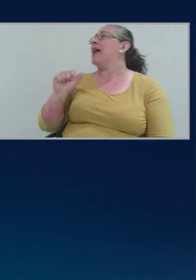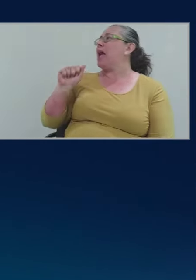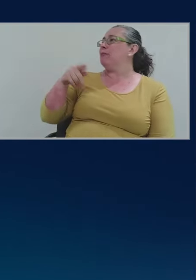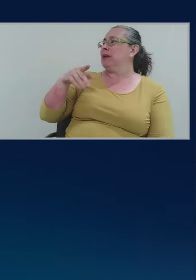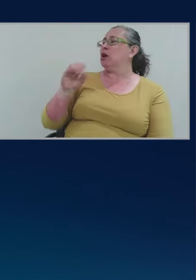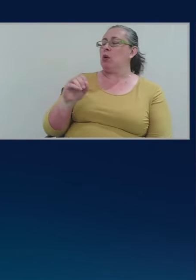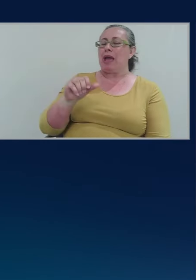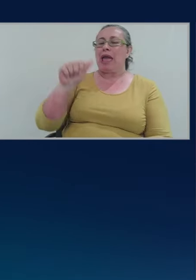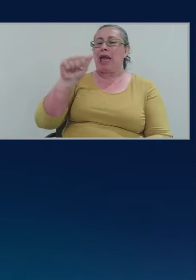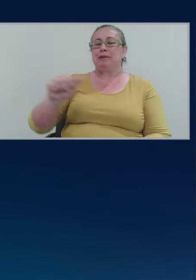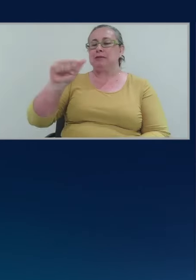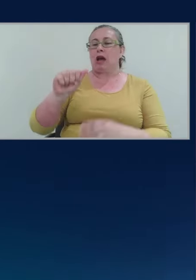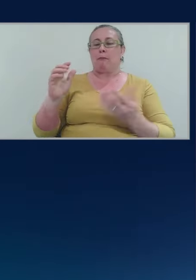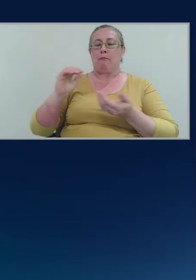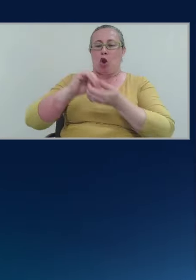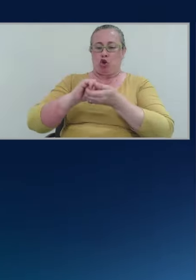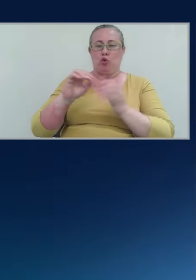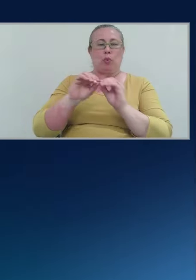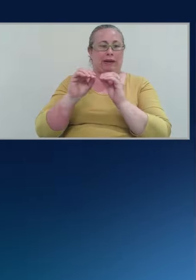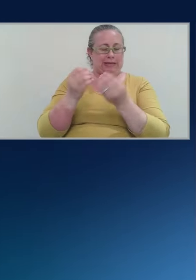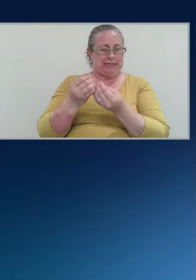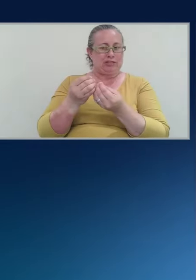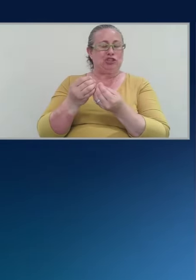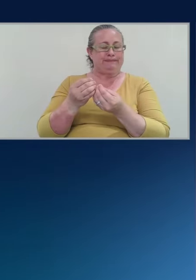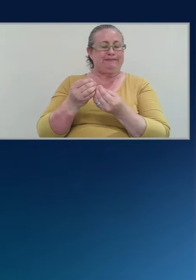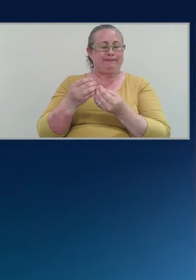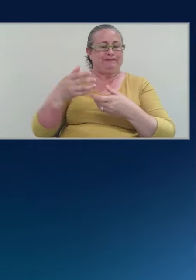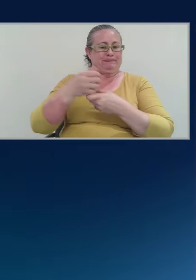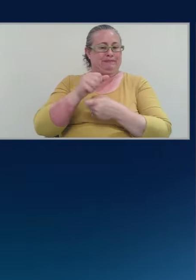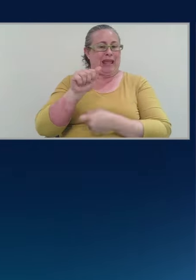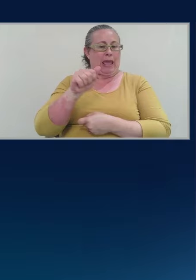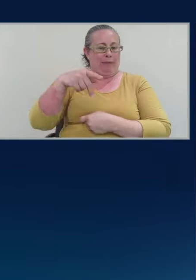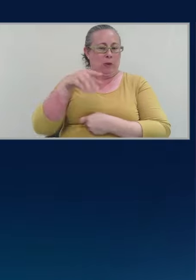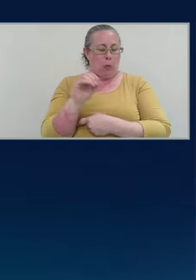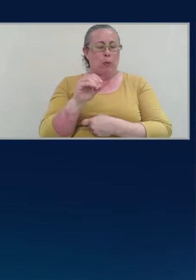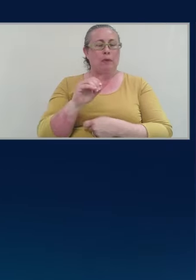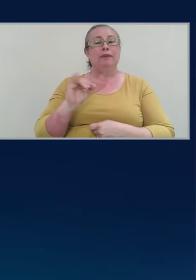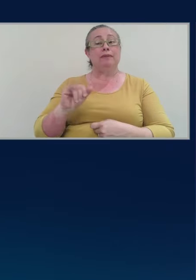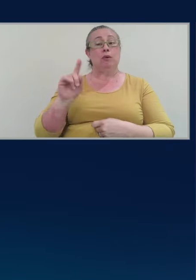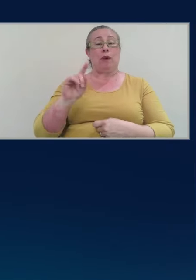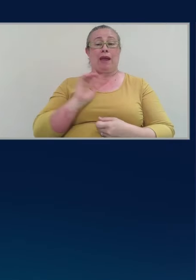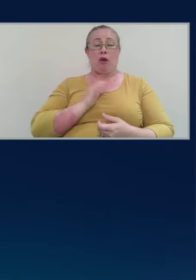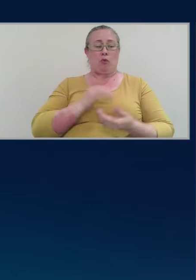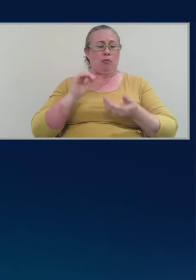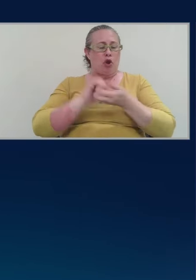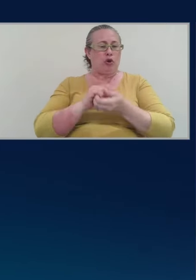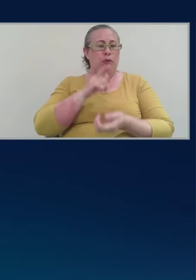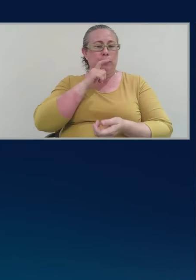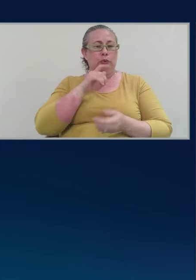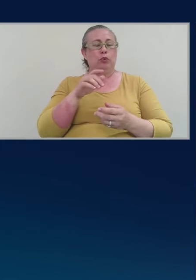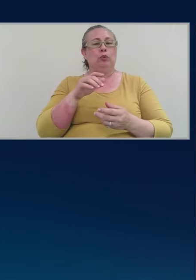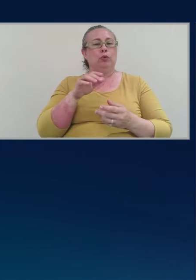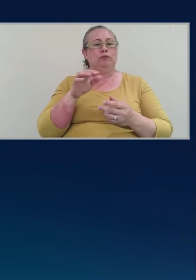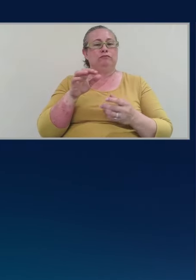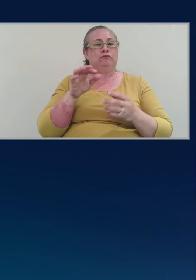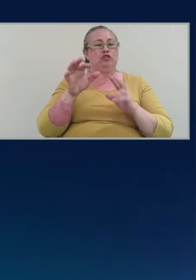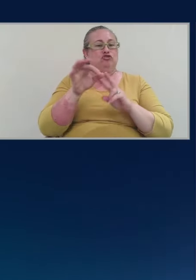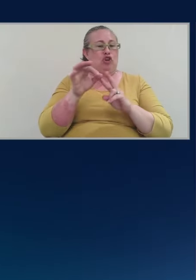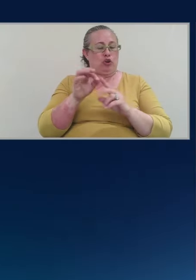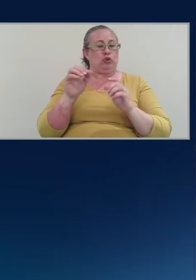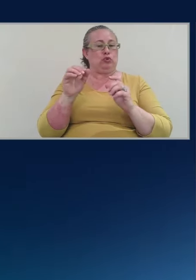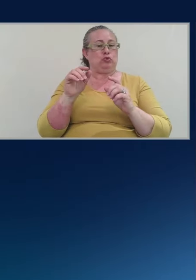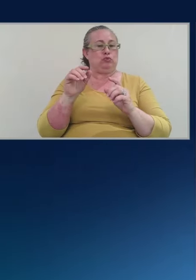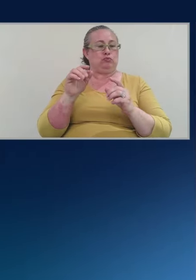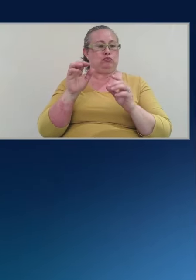Amazon Partner Organization. Okay. This is where our partners that have chosen to partner with AWS